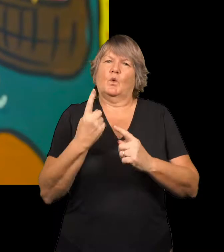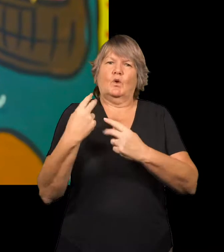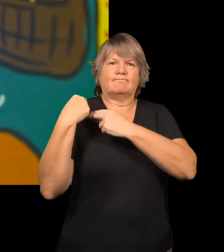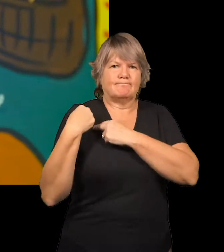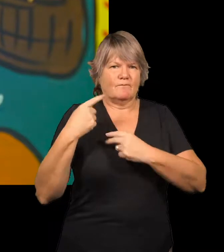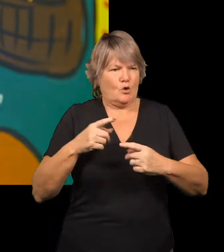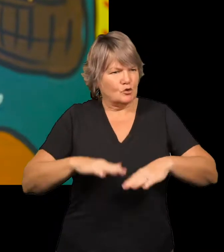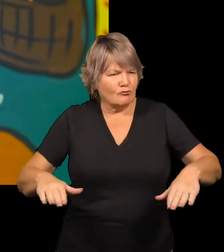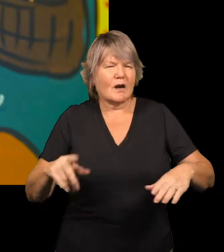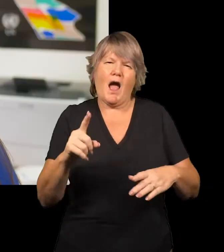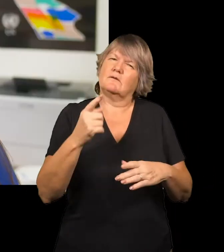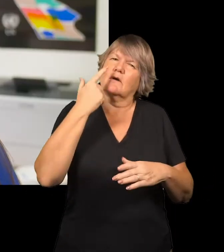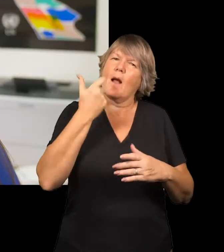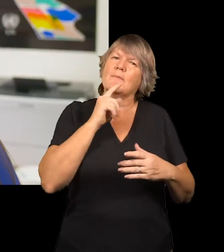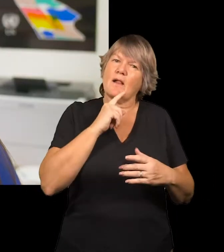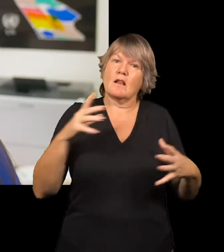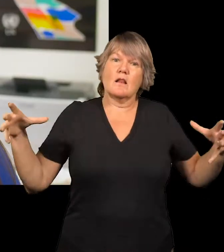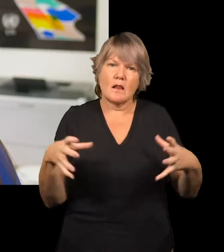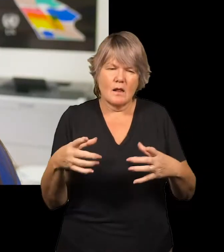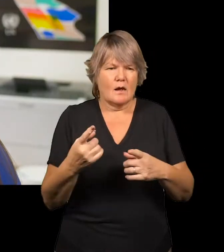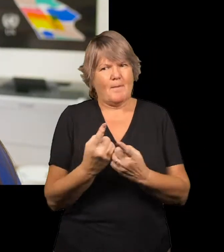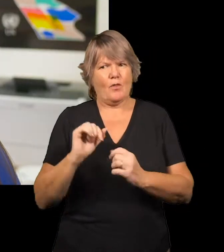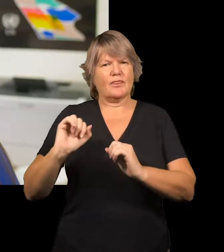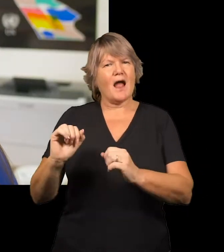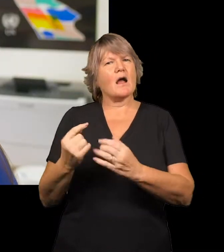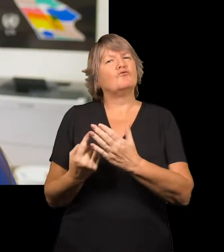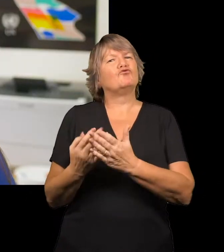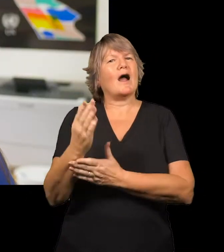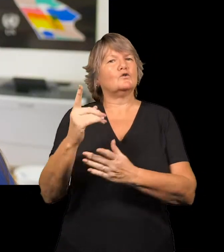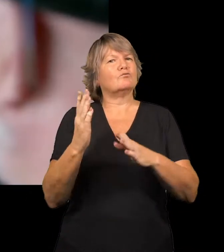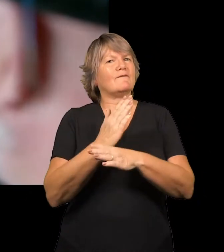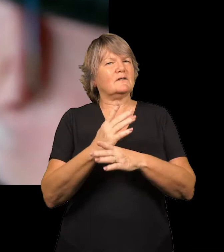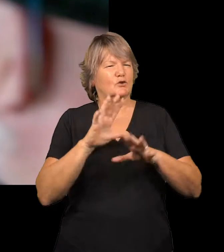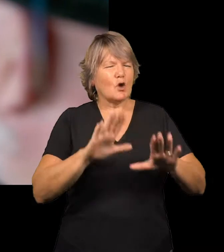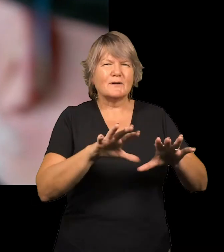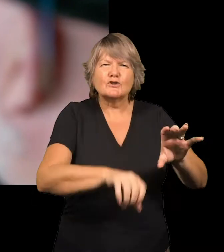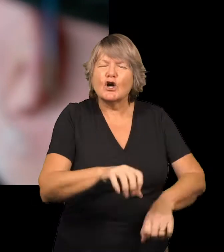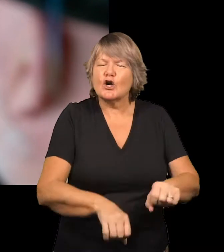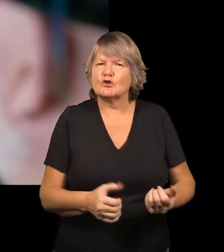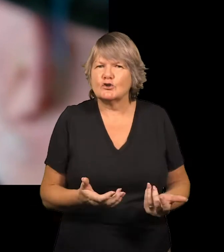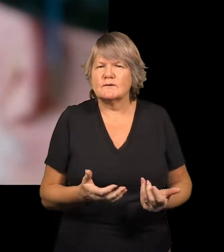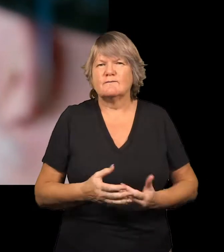and young people who had issues around their right to privacy and around stop and search, for example.